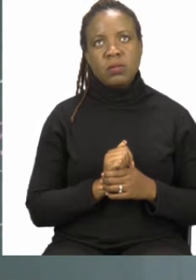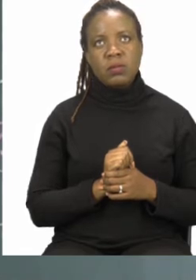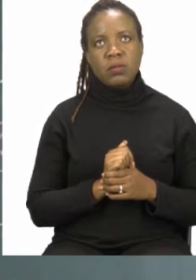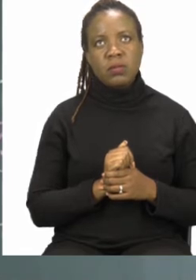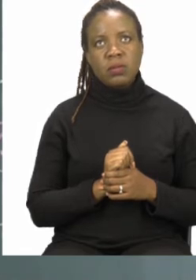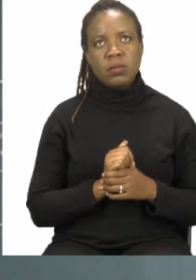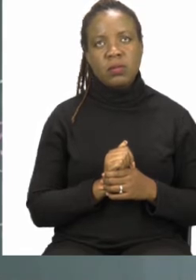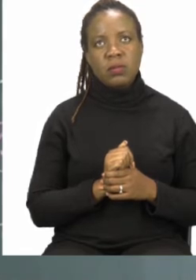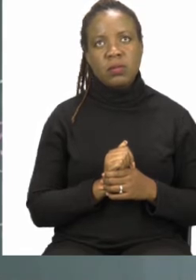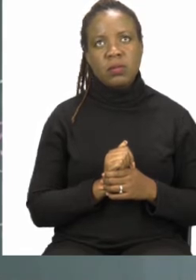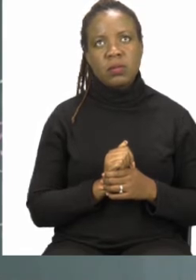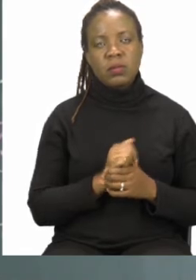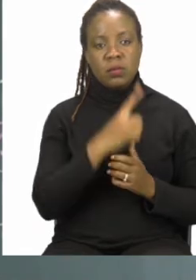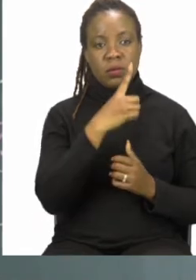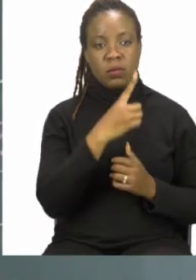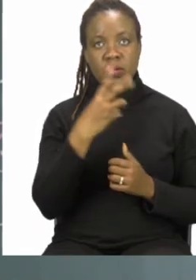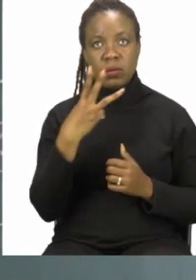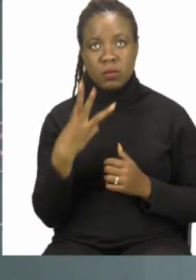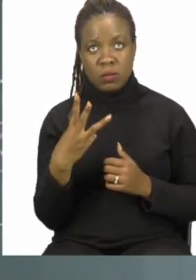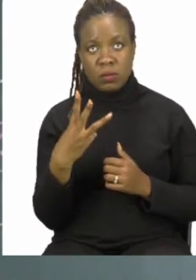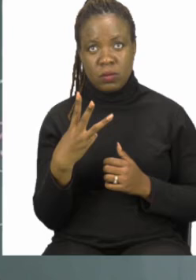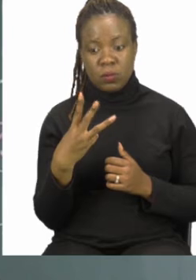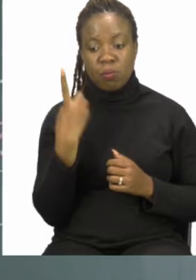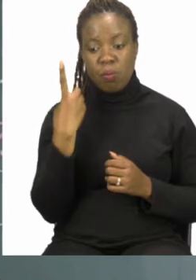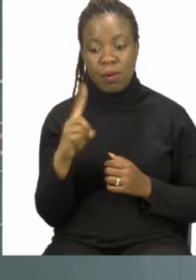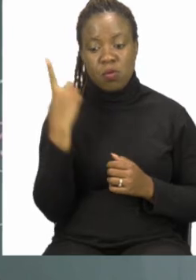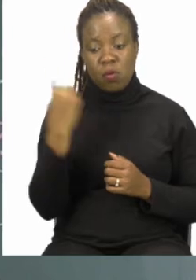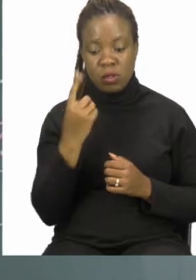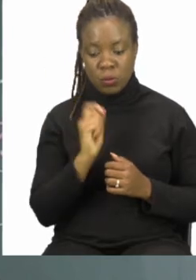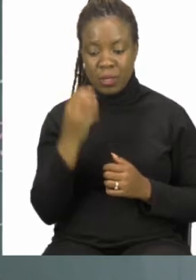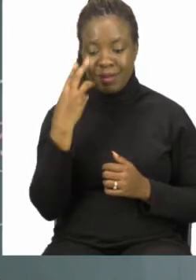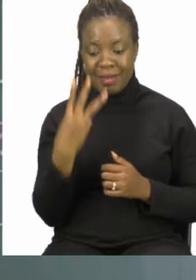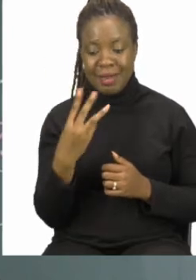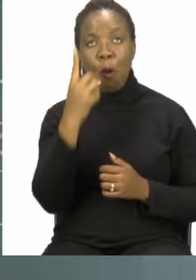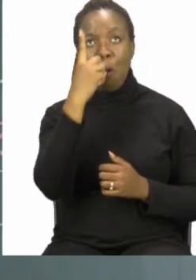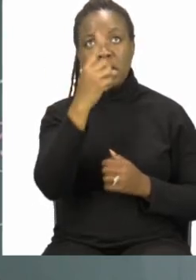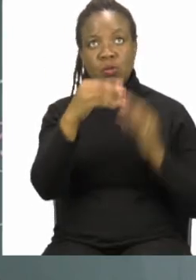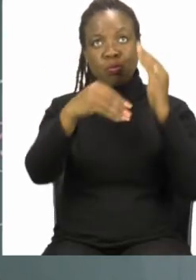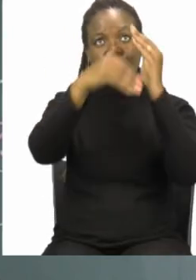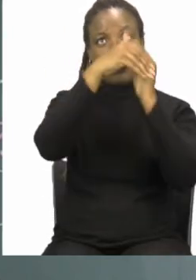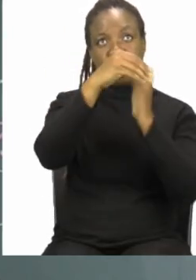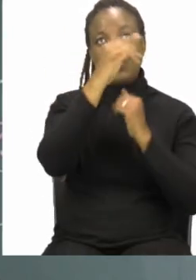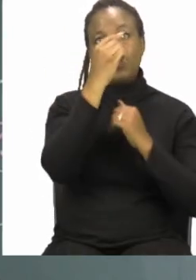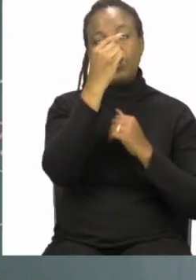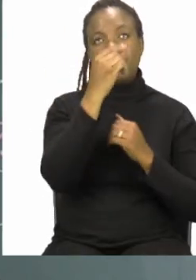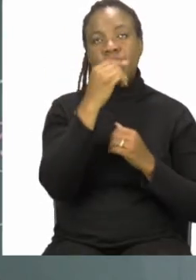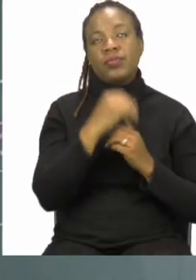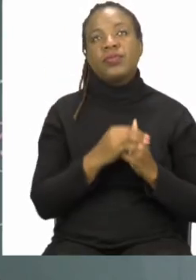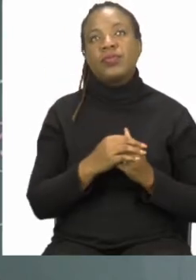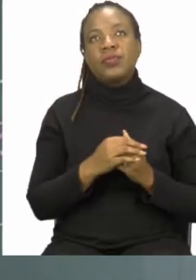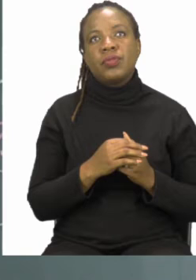our 13 is there still. Now we move on to the next one, which says